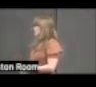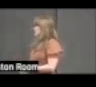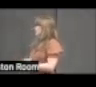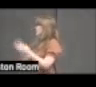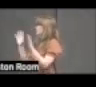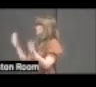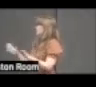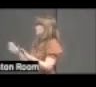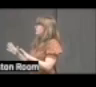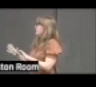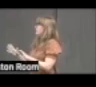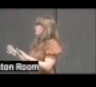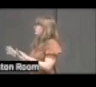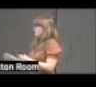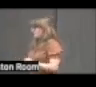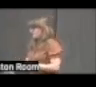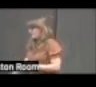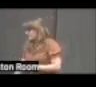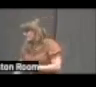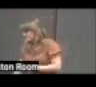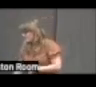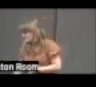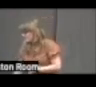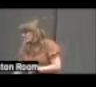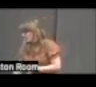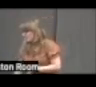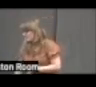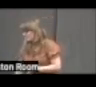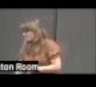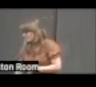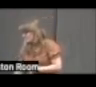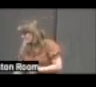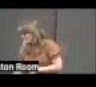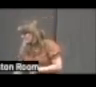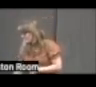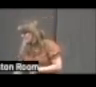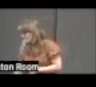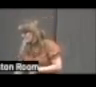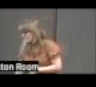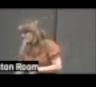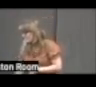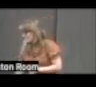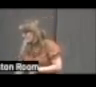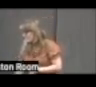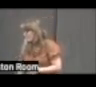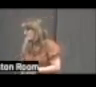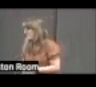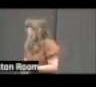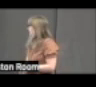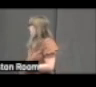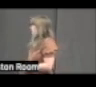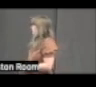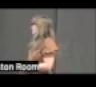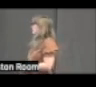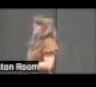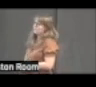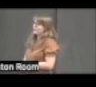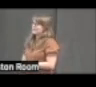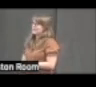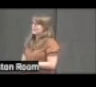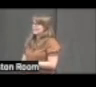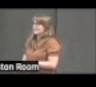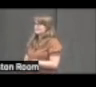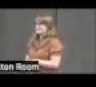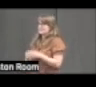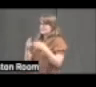So, there's a lot of things we're removing from the equation, and we are pretty good at breeding them, but like I said before,